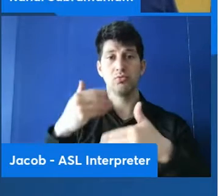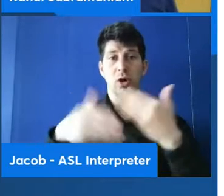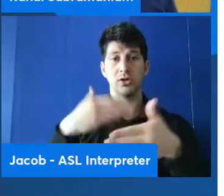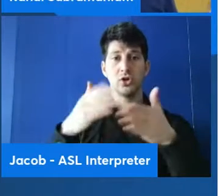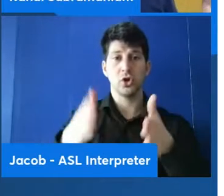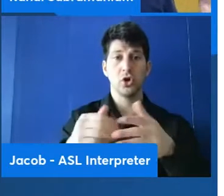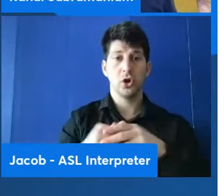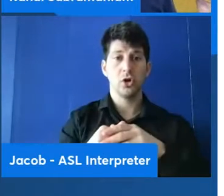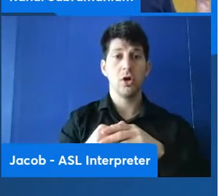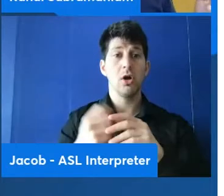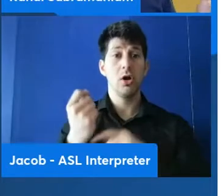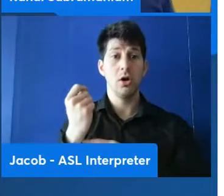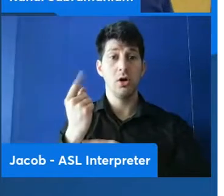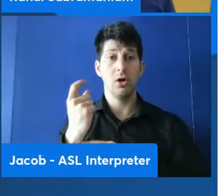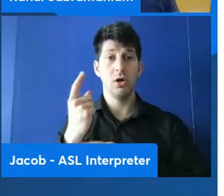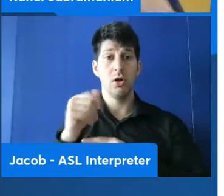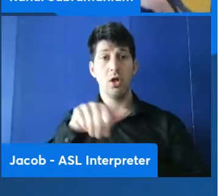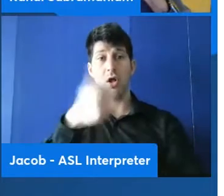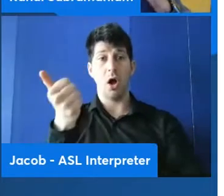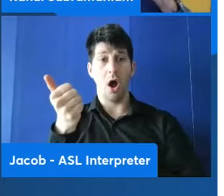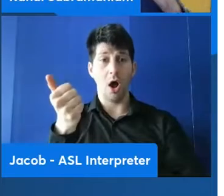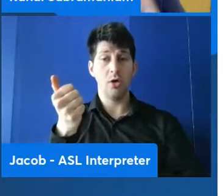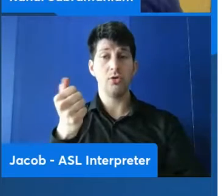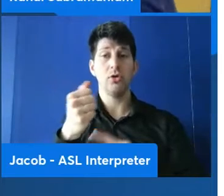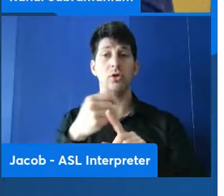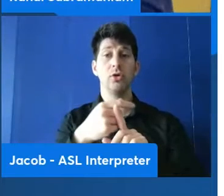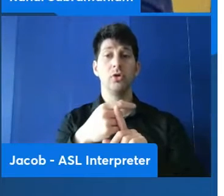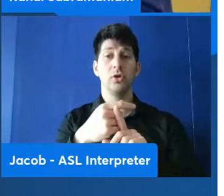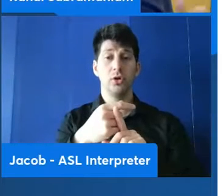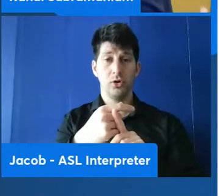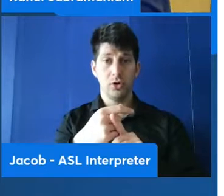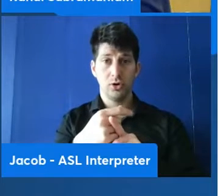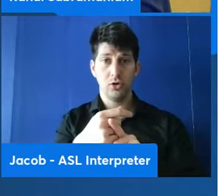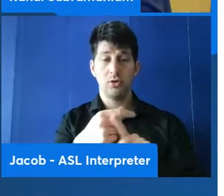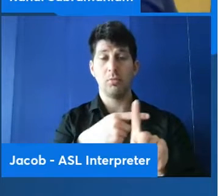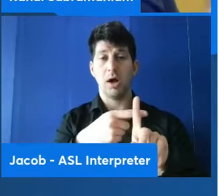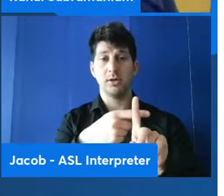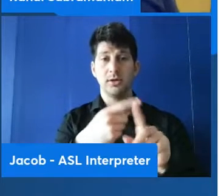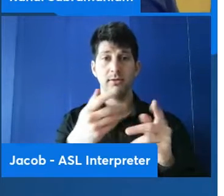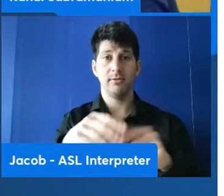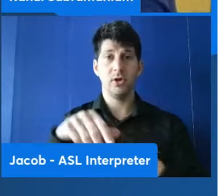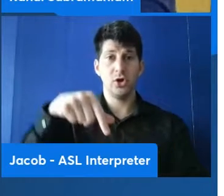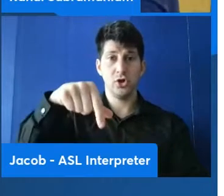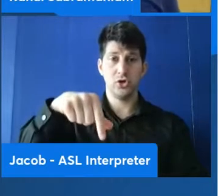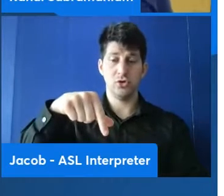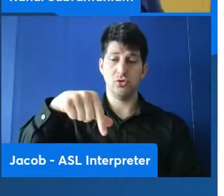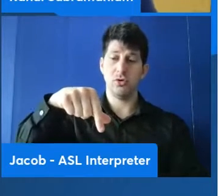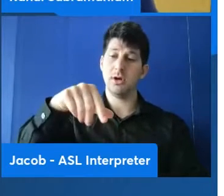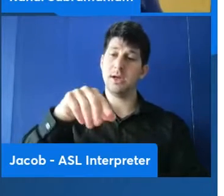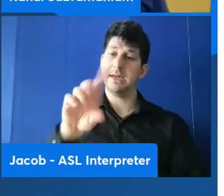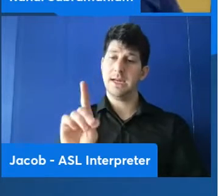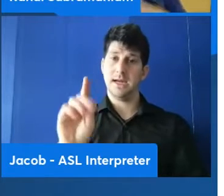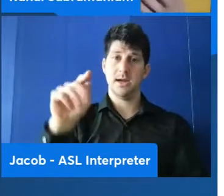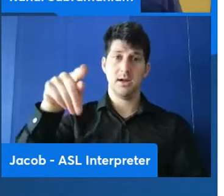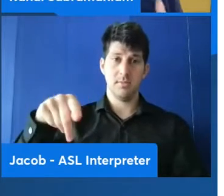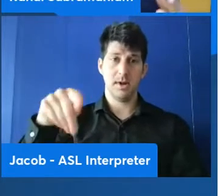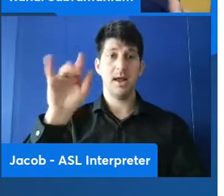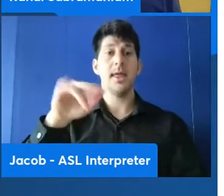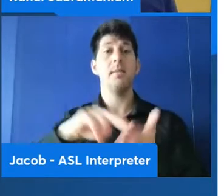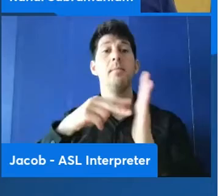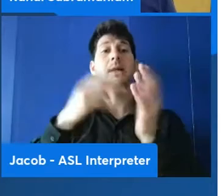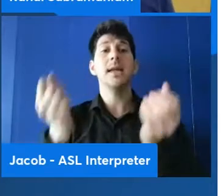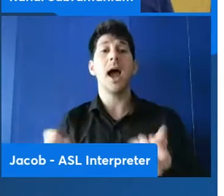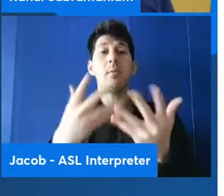processors. But the other trade-off that servers need to make is the TDP. TDP is basically how much heat